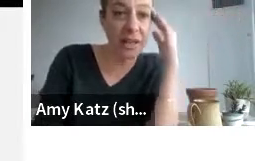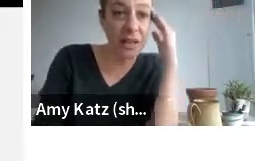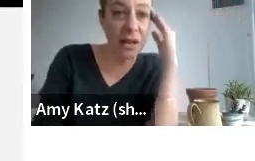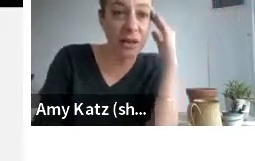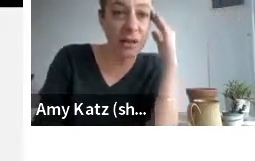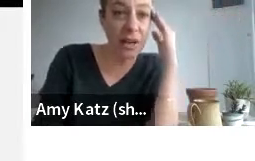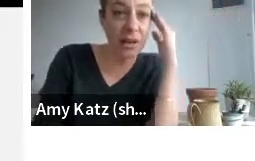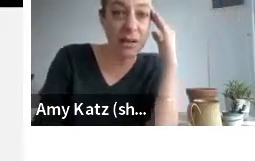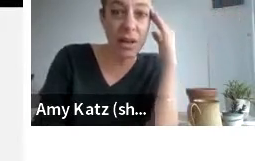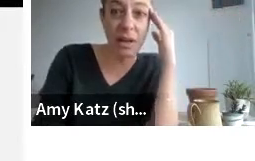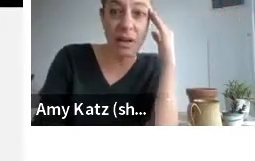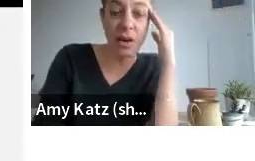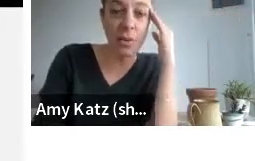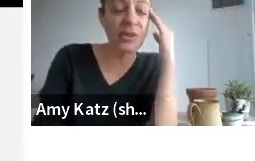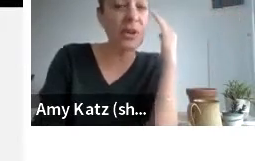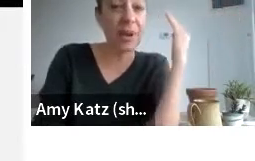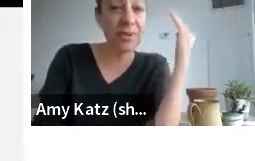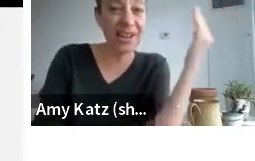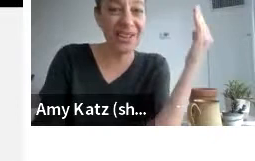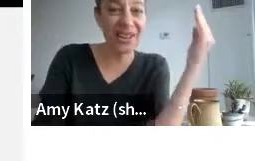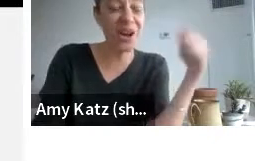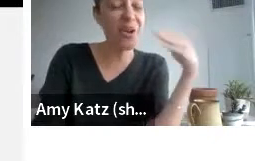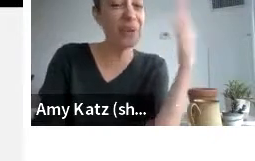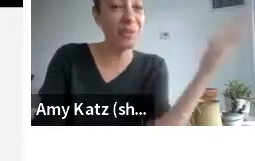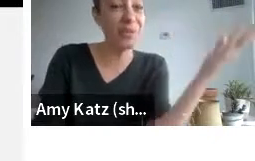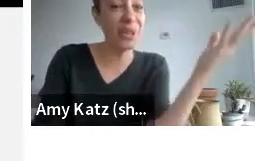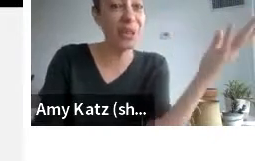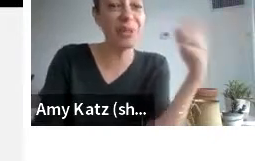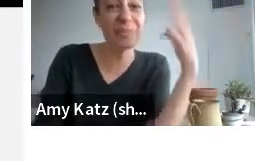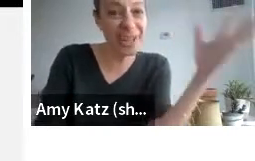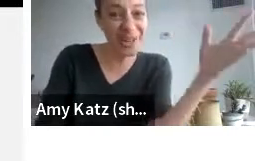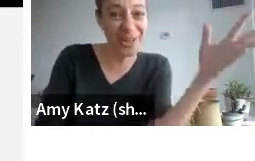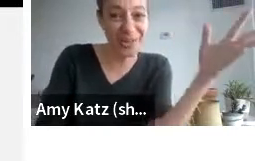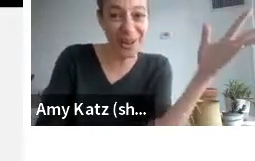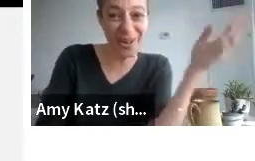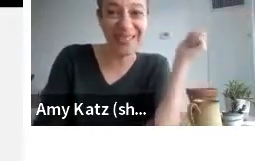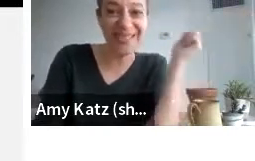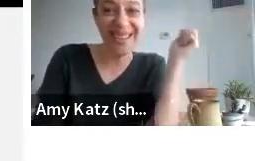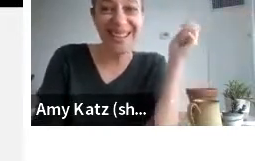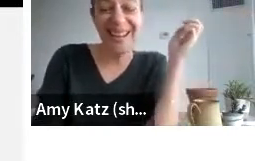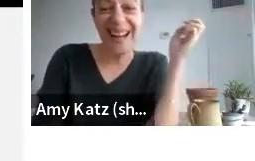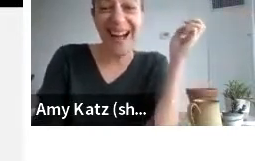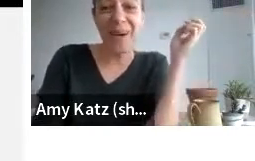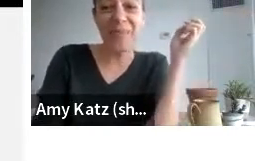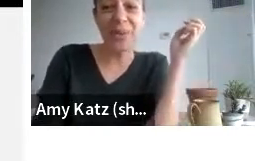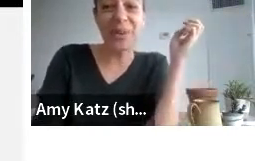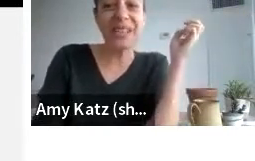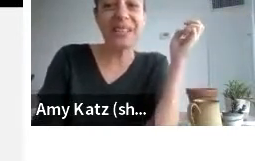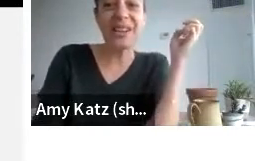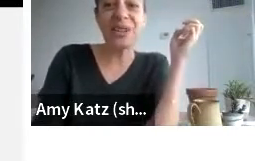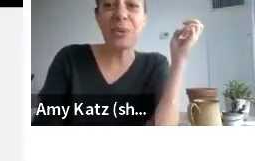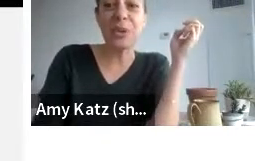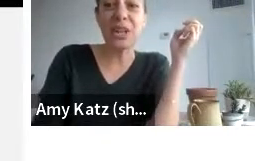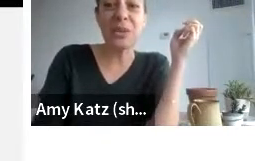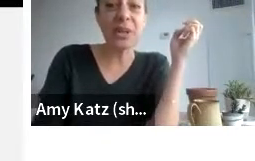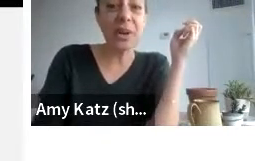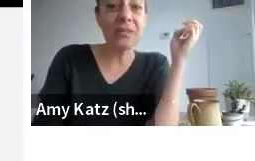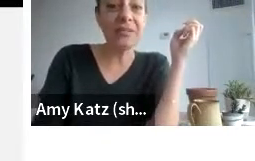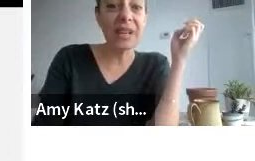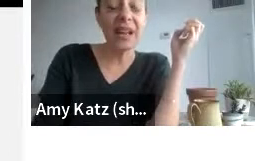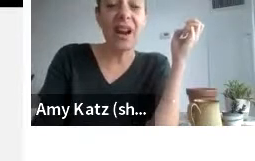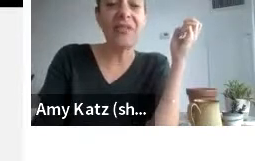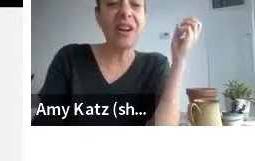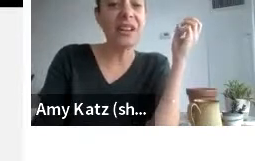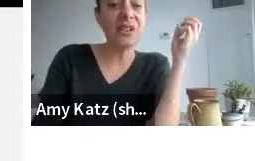congregate settings and long-term care homes. Sorry, Public Health Ontario, I'm going to refer to them as PHO from now on. We did this in October